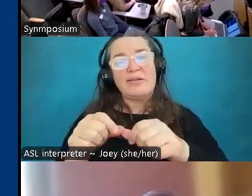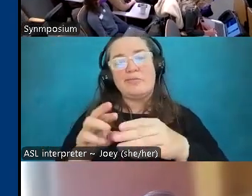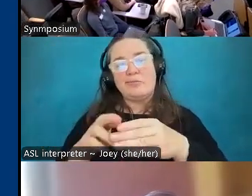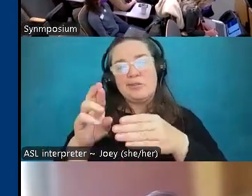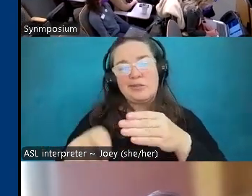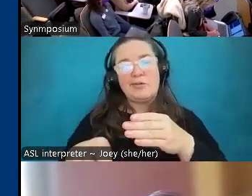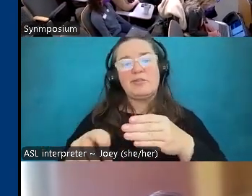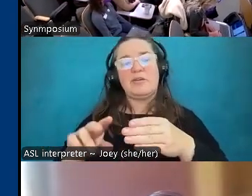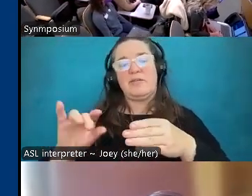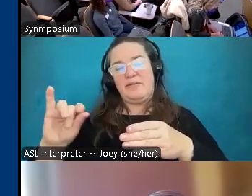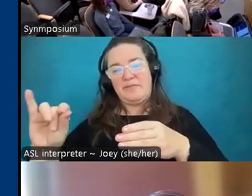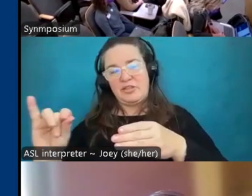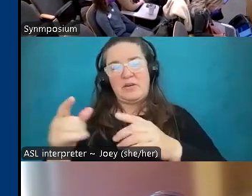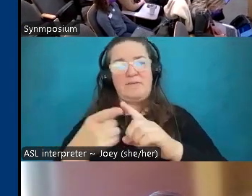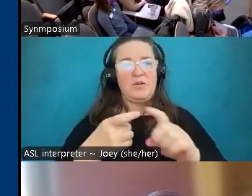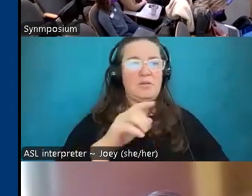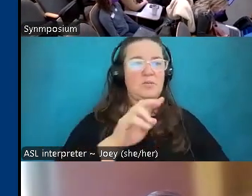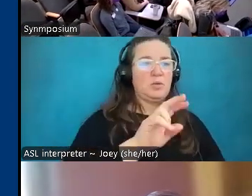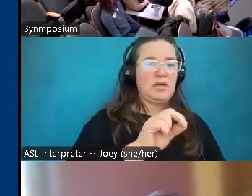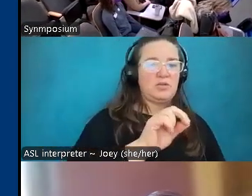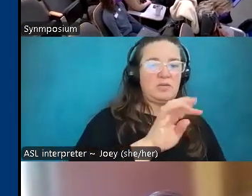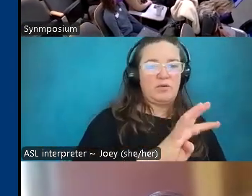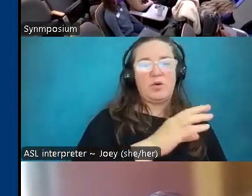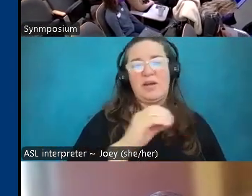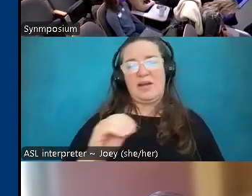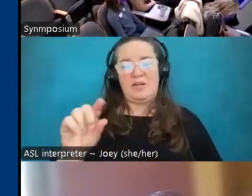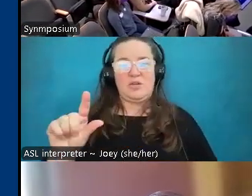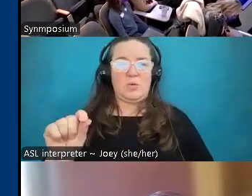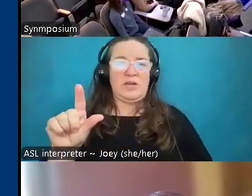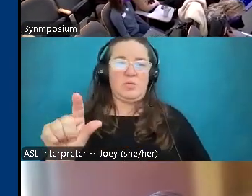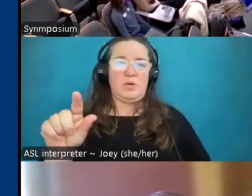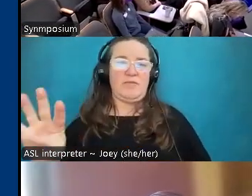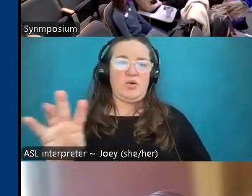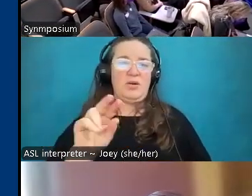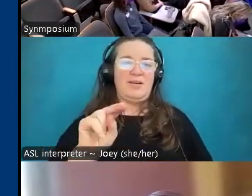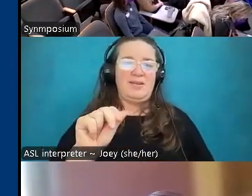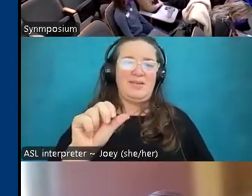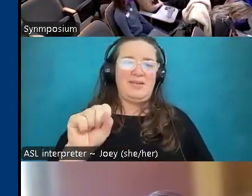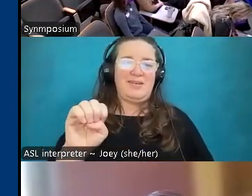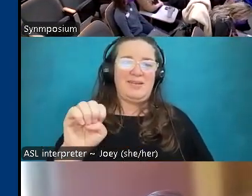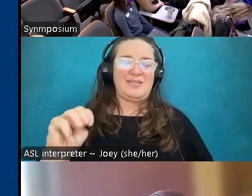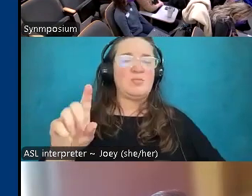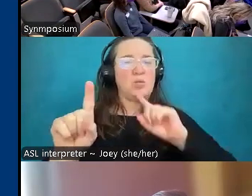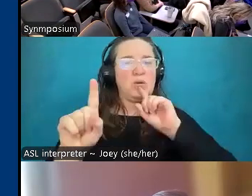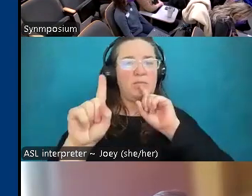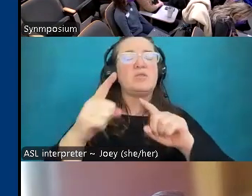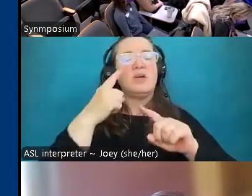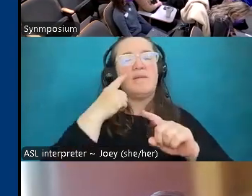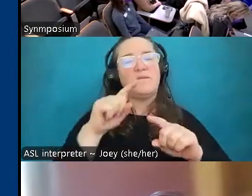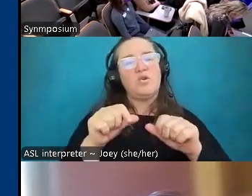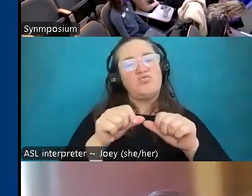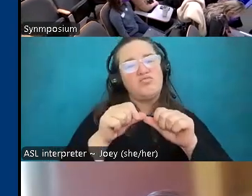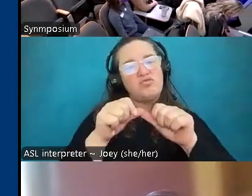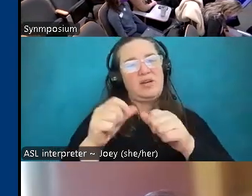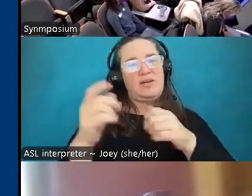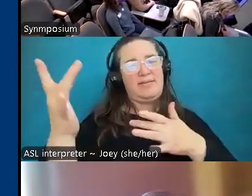2004 and 2024 NASM reports on infection-associated chronic illnesses. And this has implications for